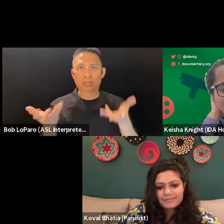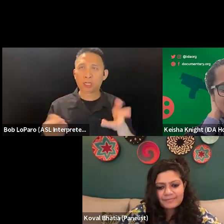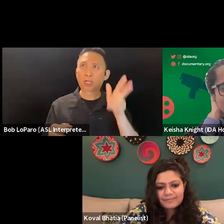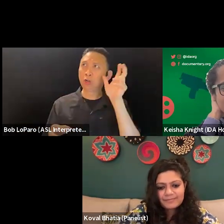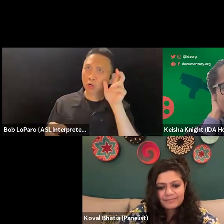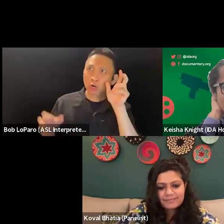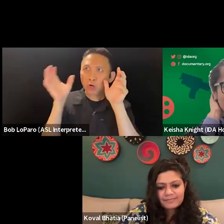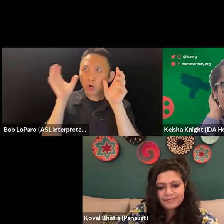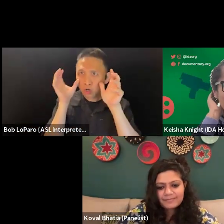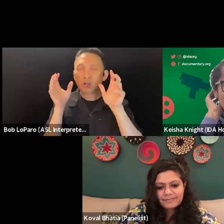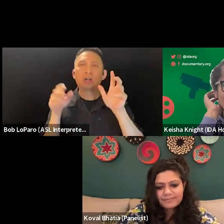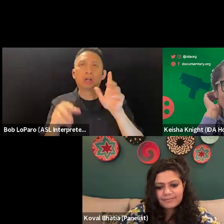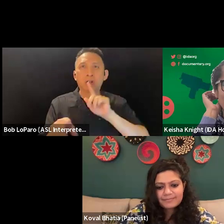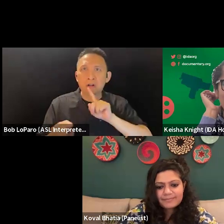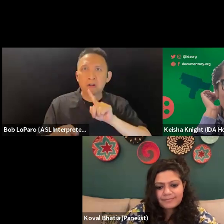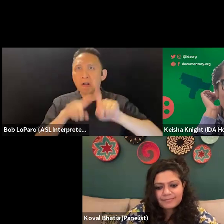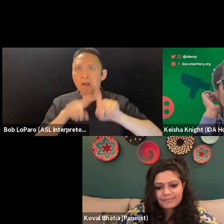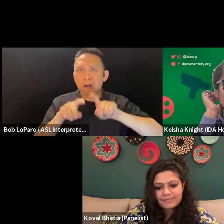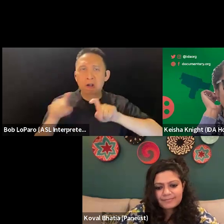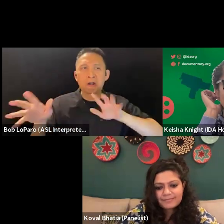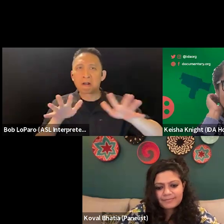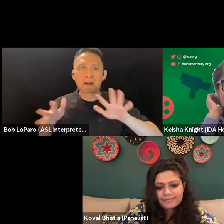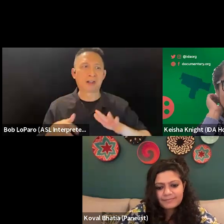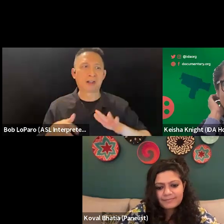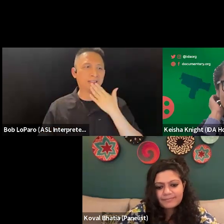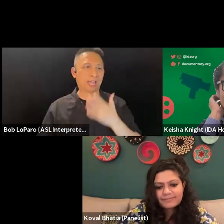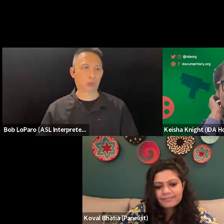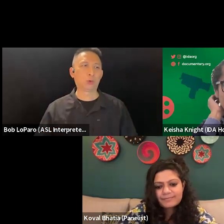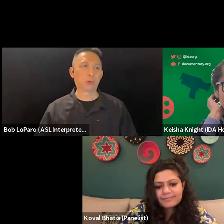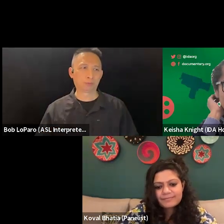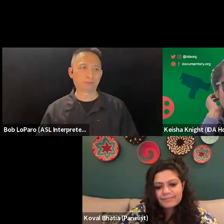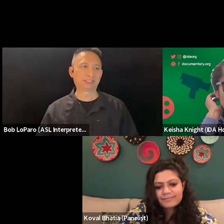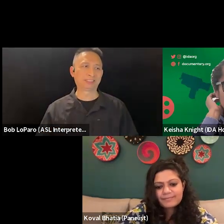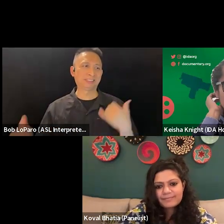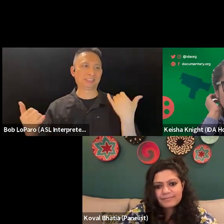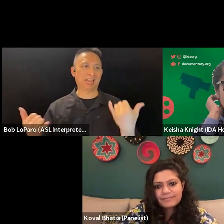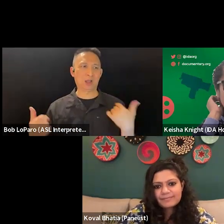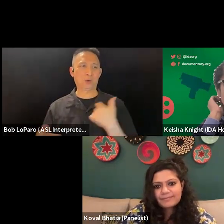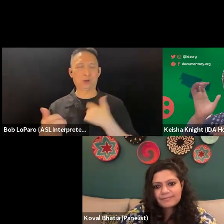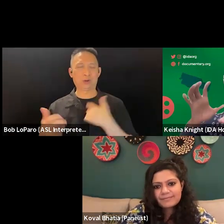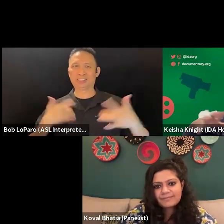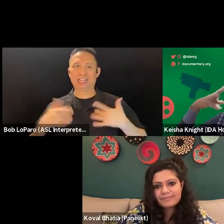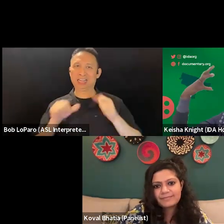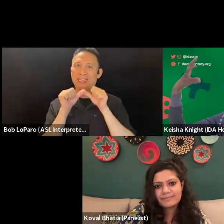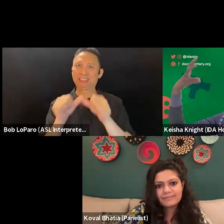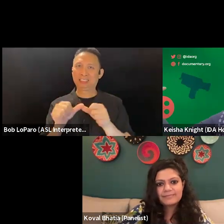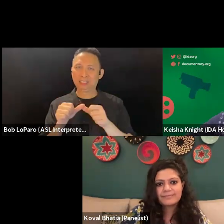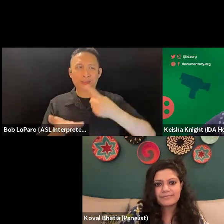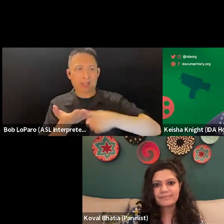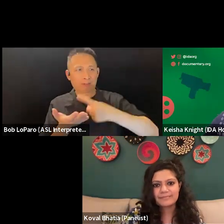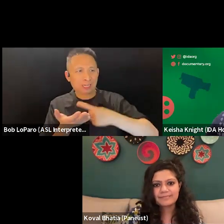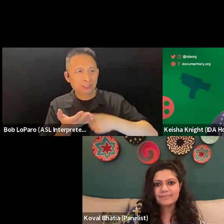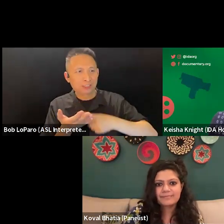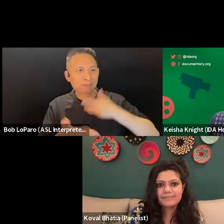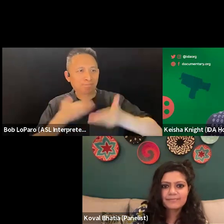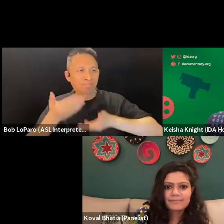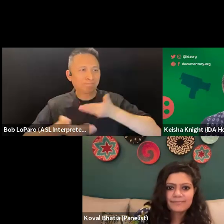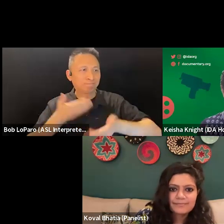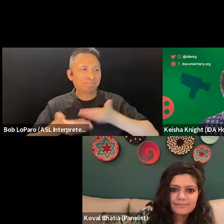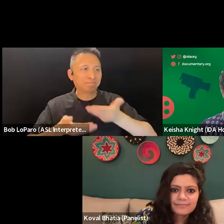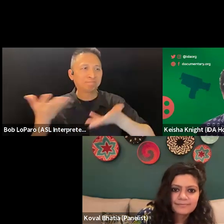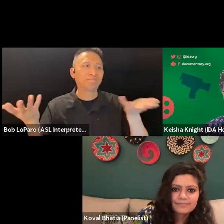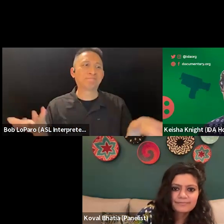ask is maybe how have they received by the audiences, or they were more, I'm making an assumption here, but